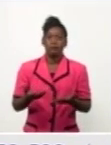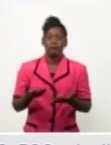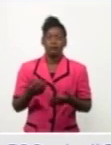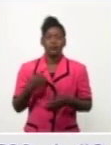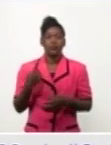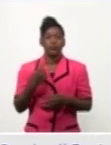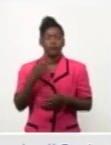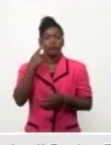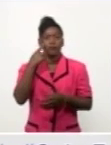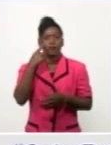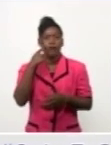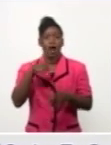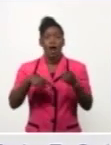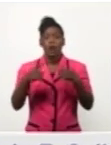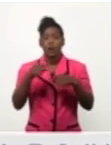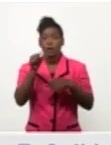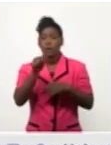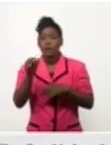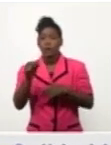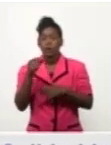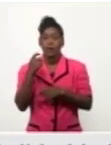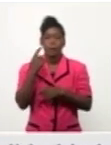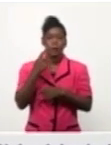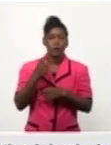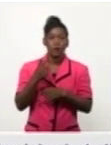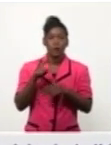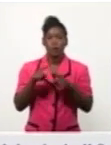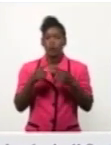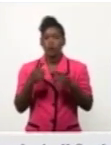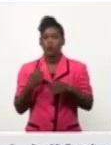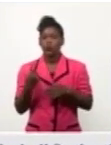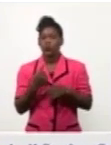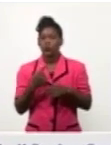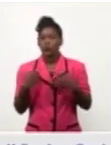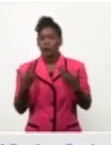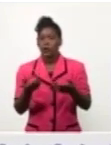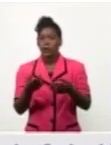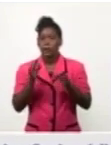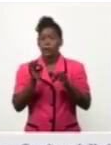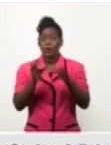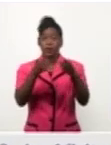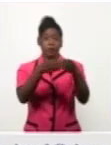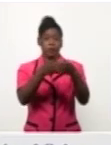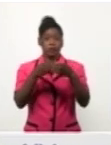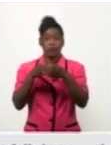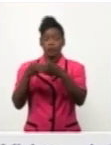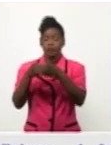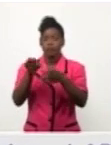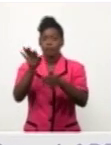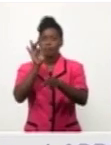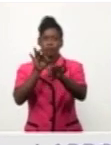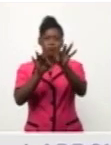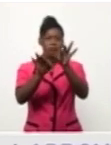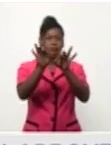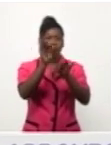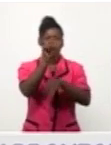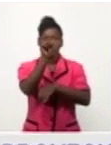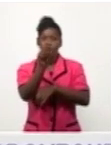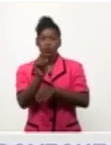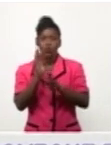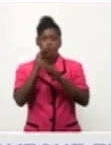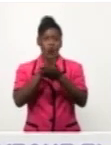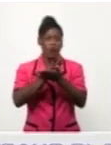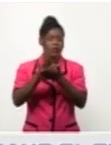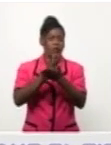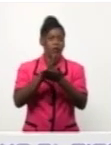times we are not satisfied, and that is why you have seen and heard about the population studies in places where